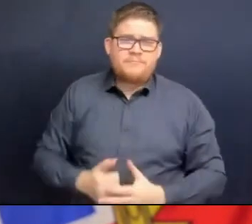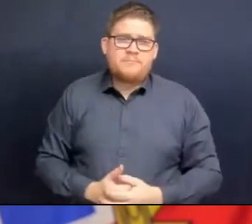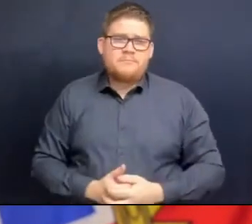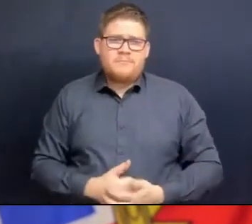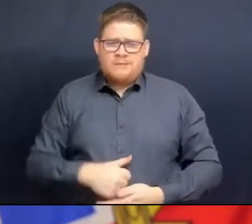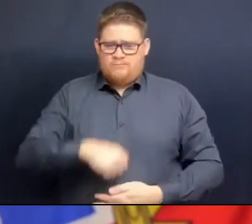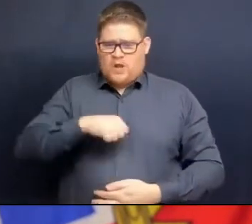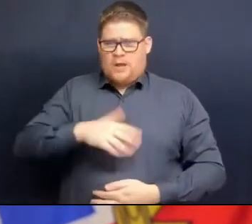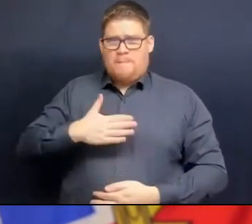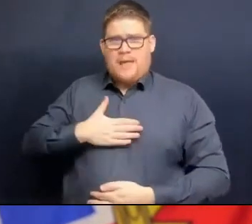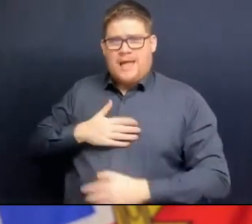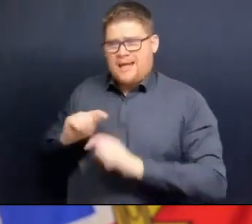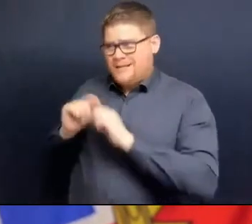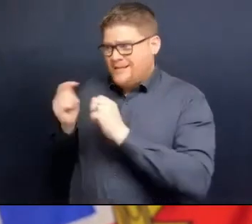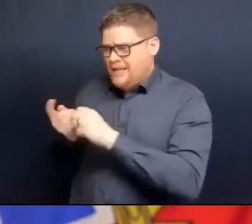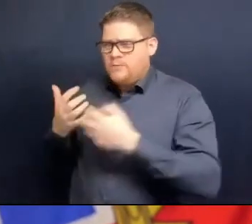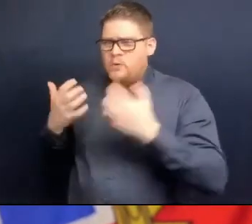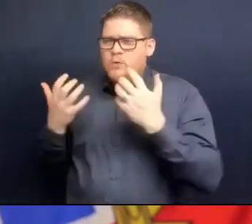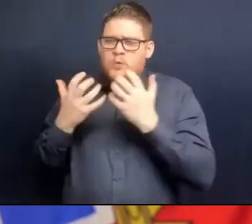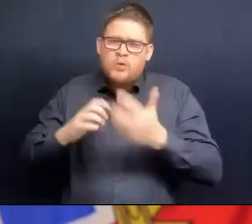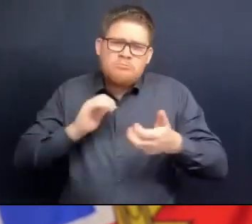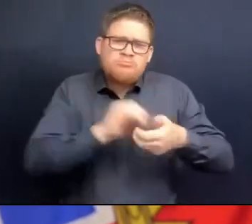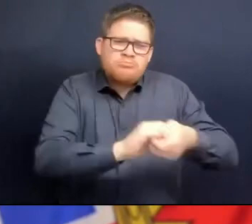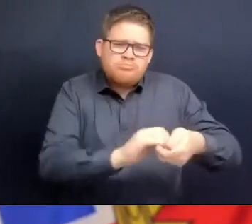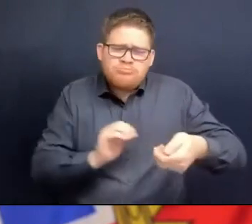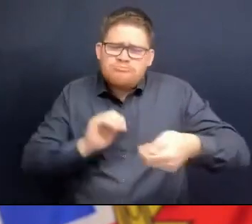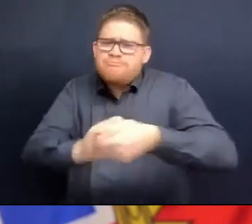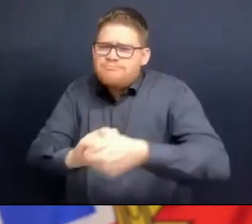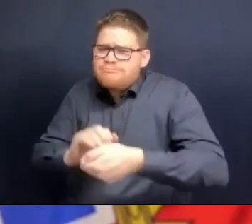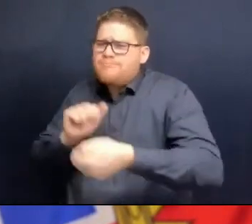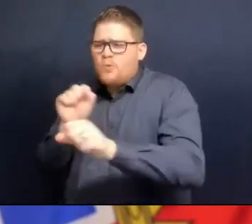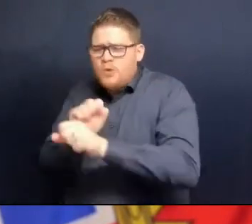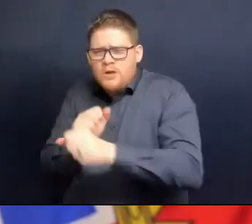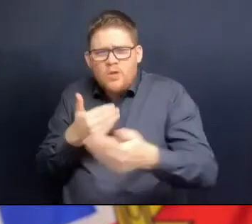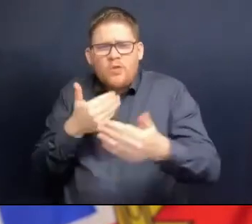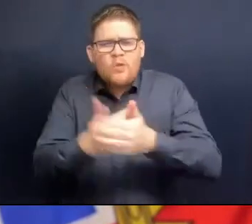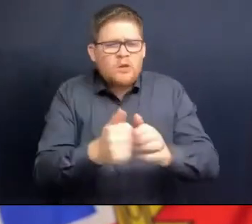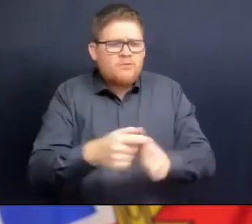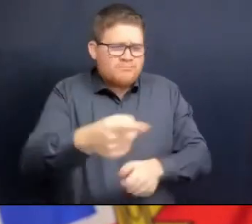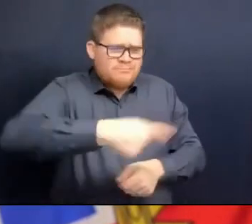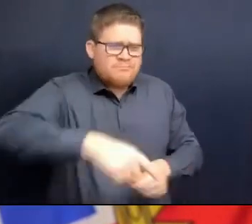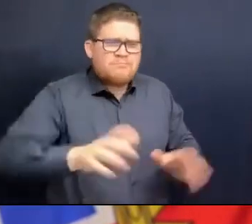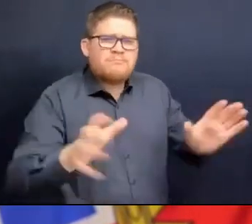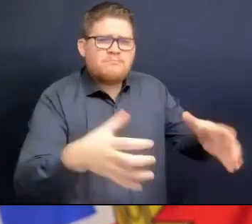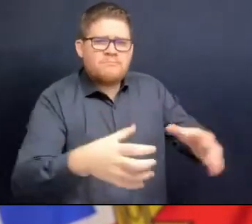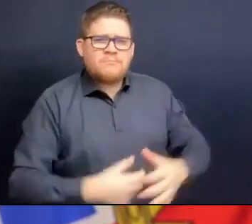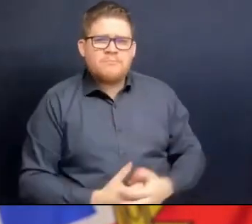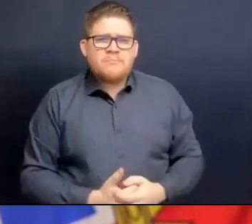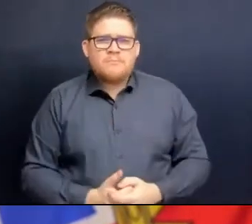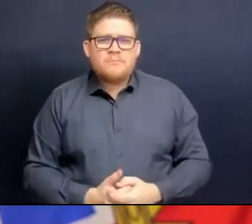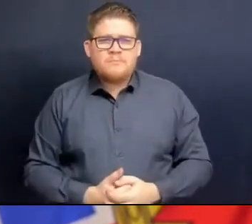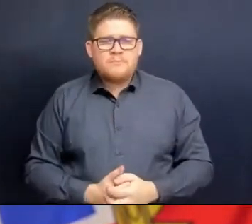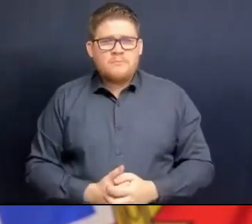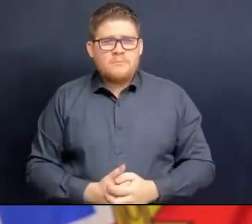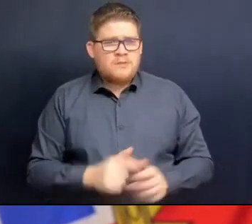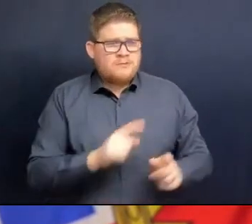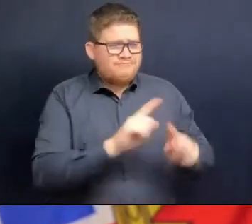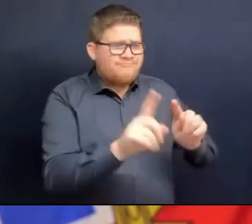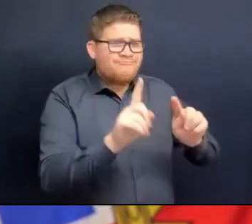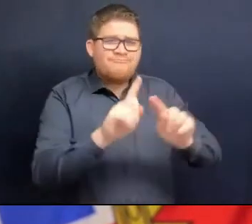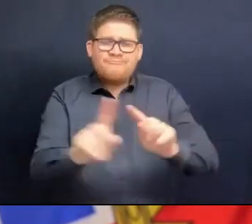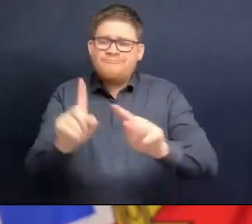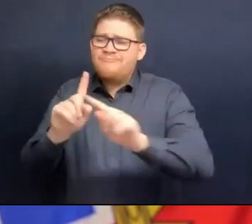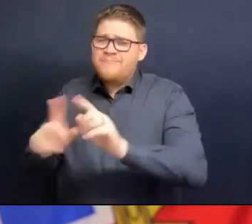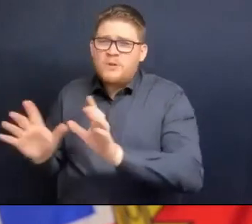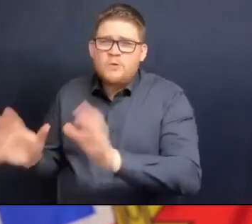and I'm very proud of my team and the work that they've been doing, and particularly through Community Living BC and then the teams